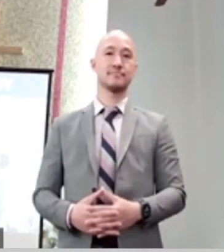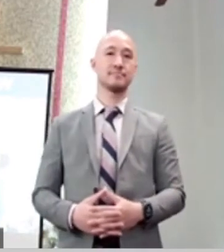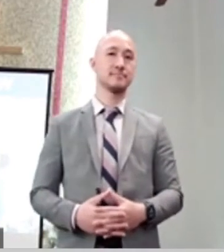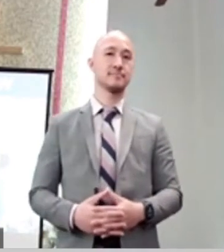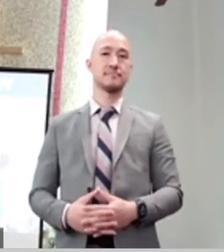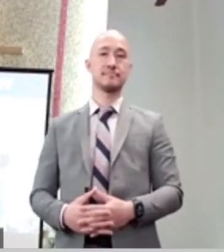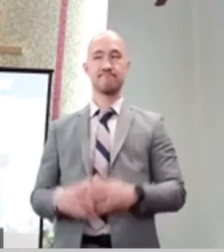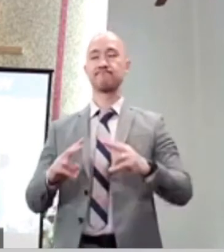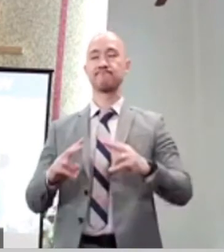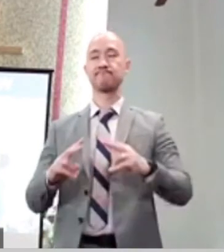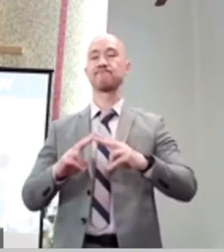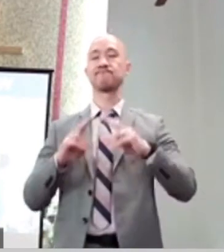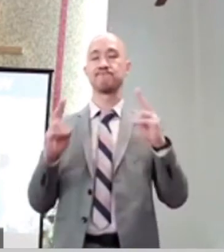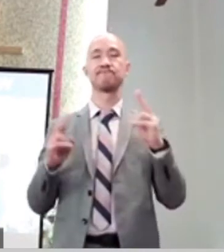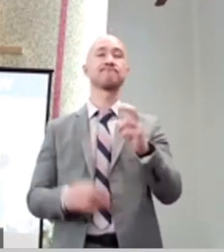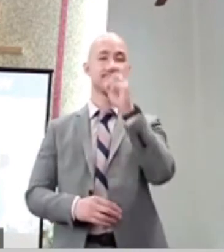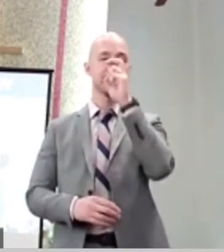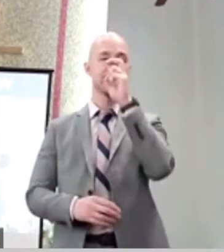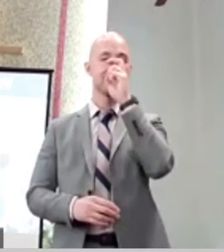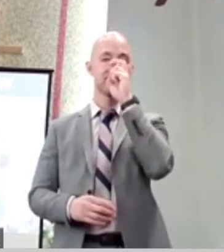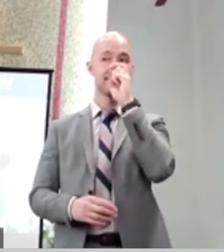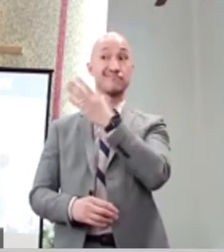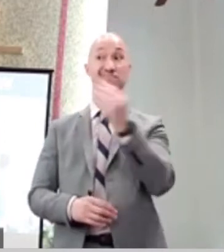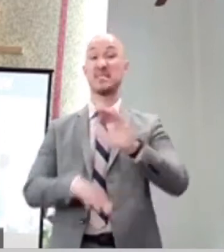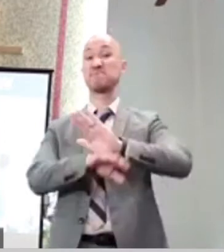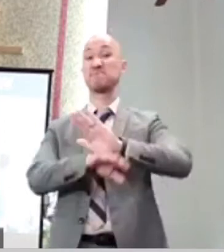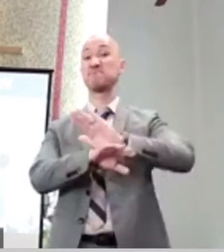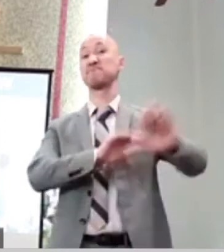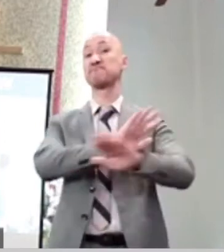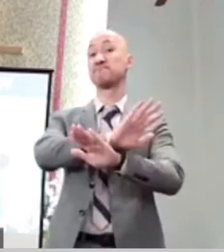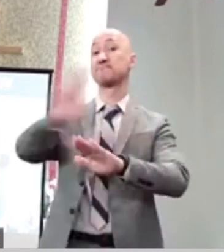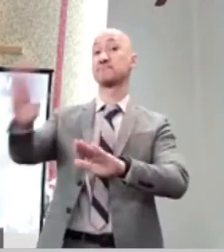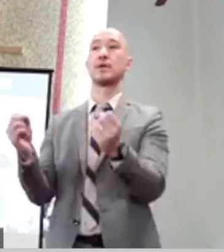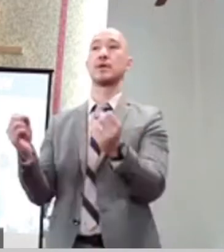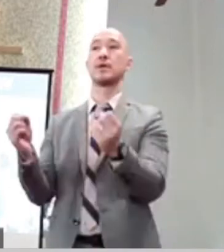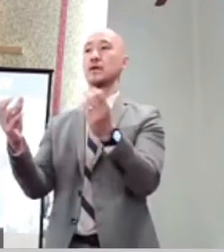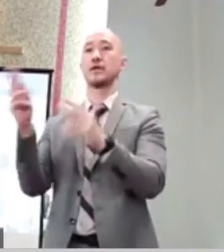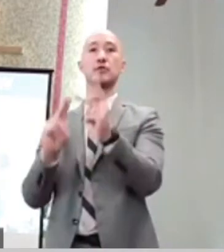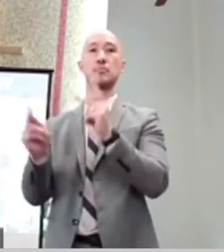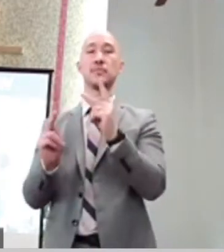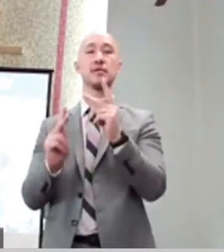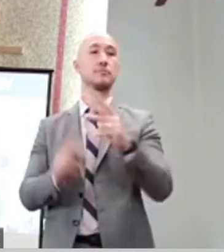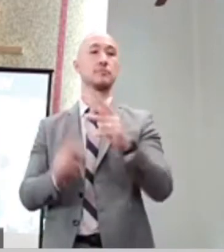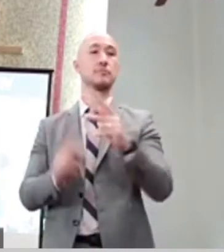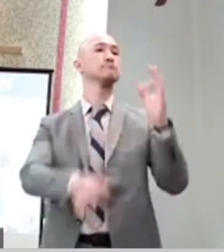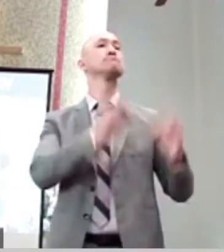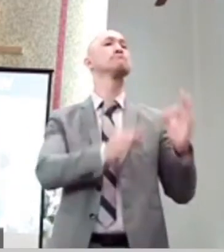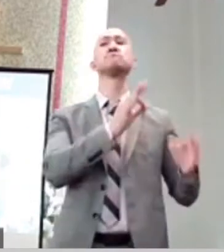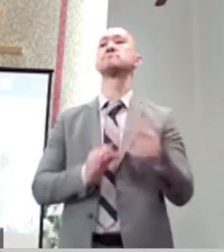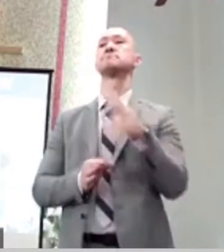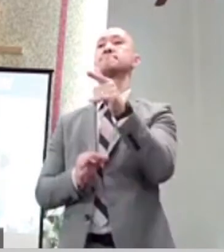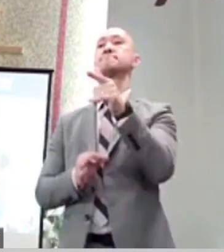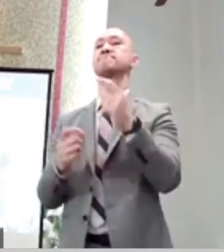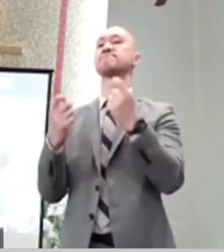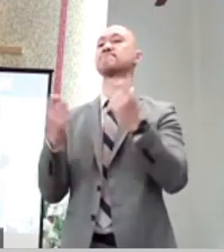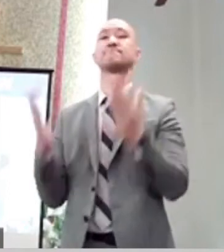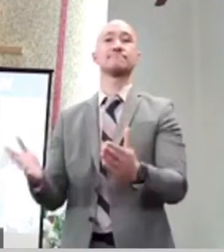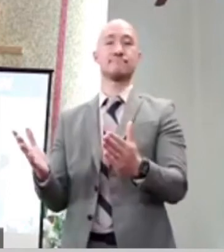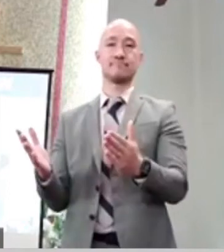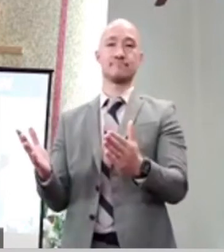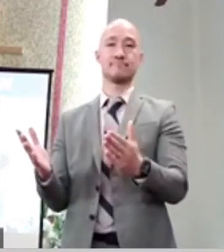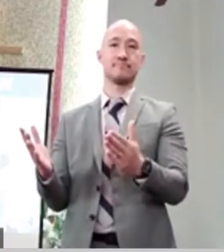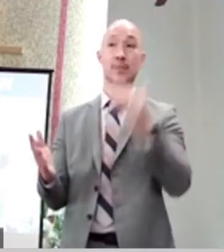strict and how they alienated many people, even calling other people, judging them. Oh, these sinners, these tax collectors,